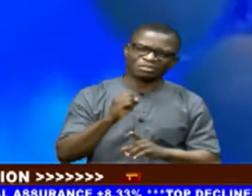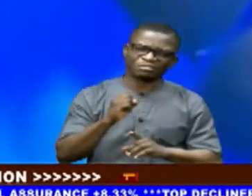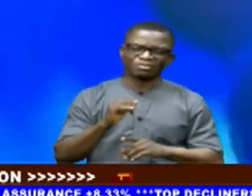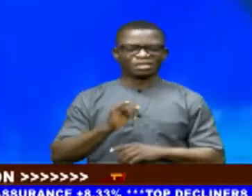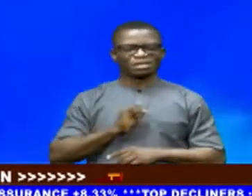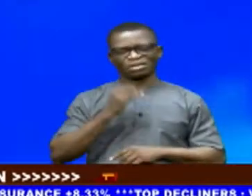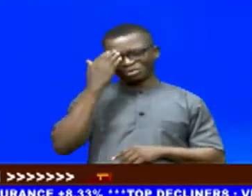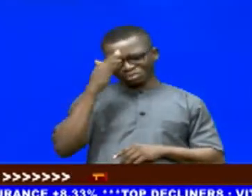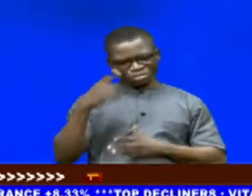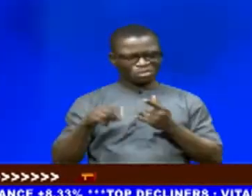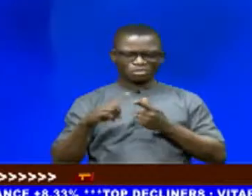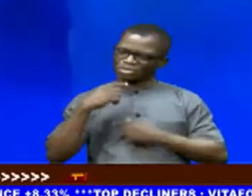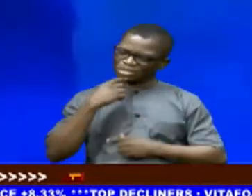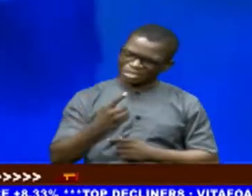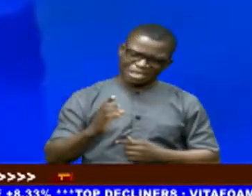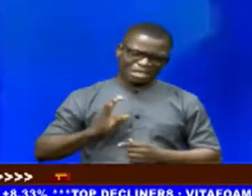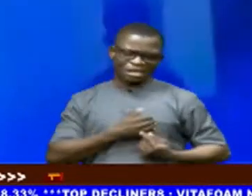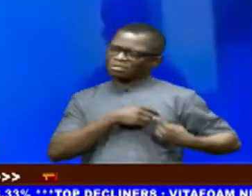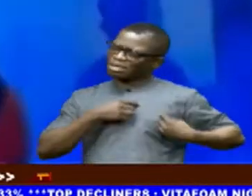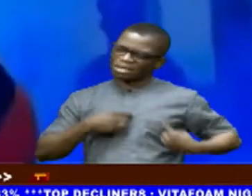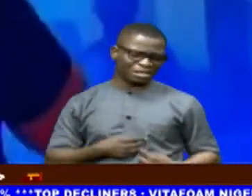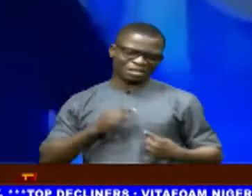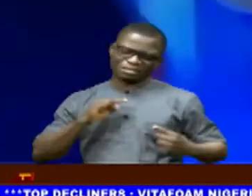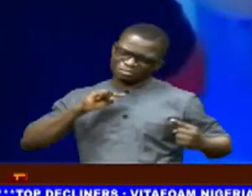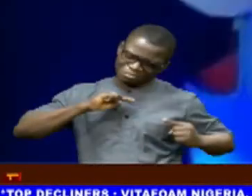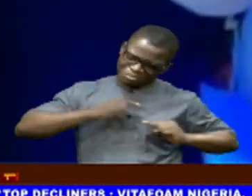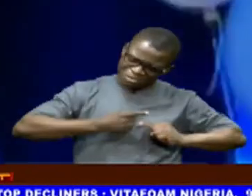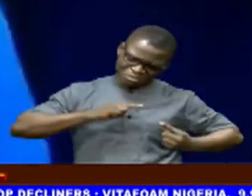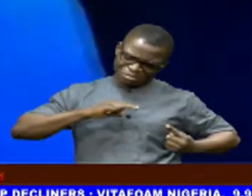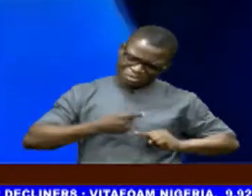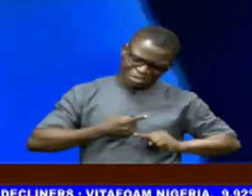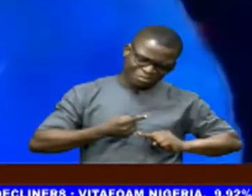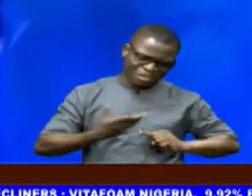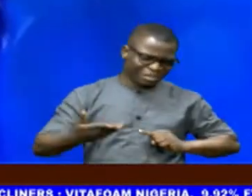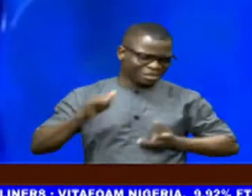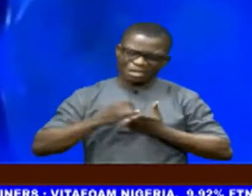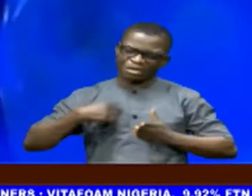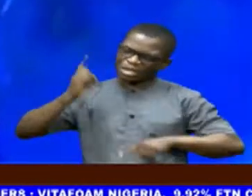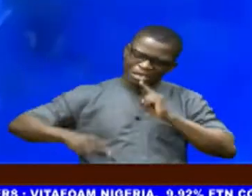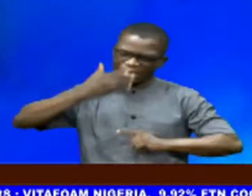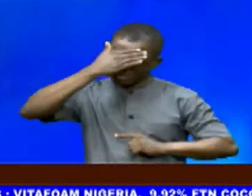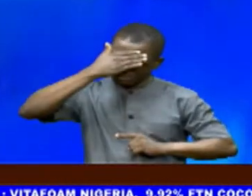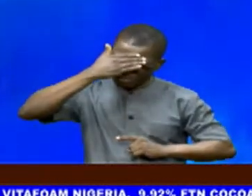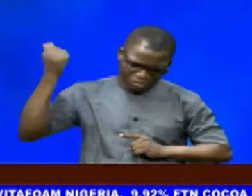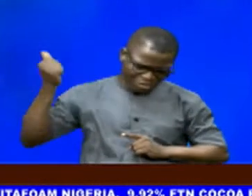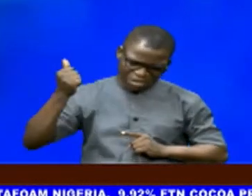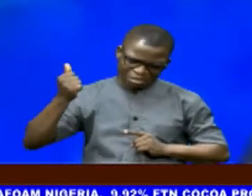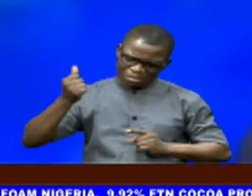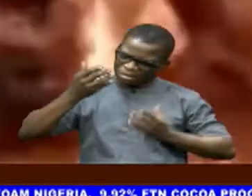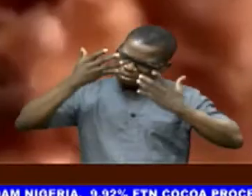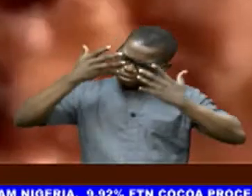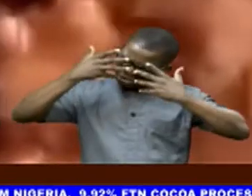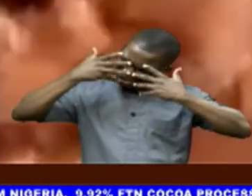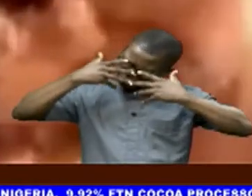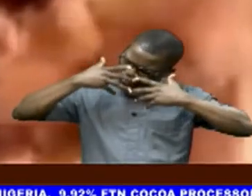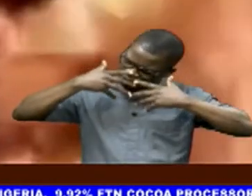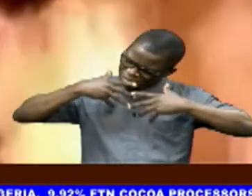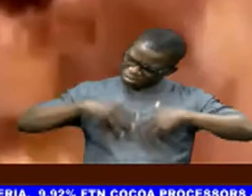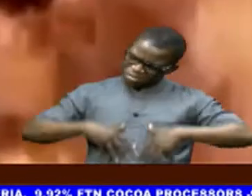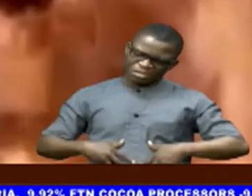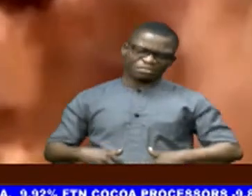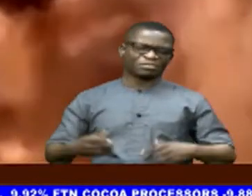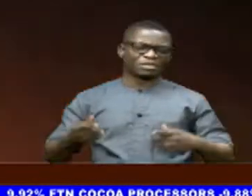There is pain in our hearts. A tragedy that will never be forgotten, There is anger and sadness indescribable and